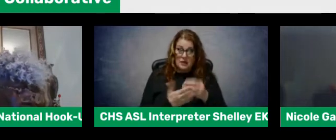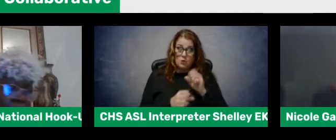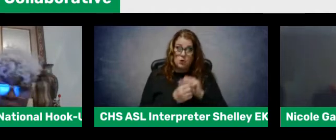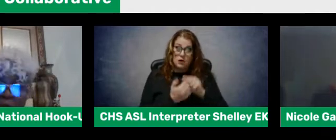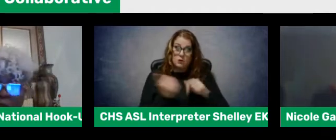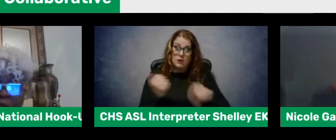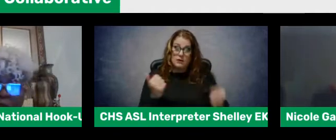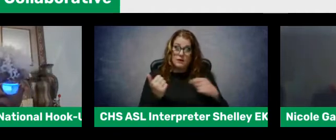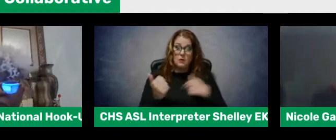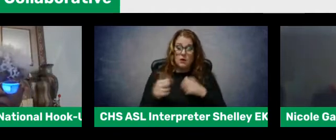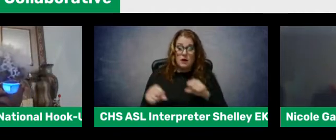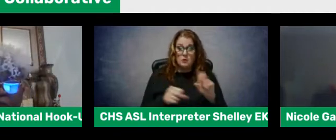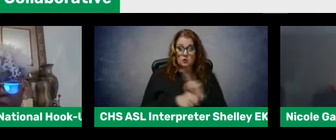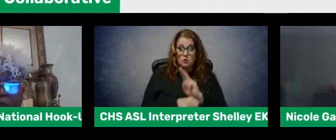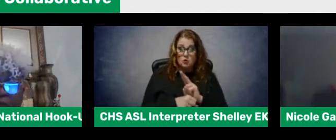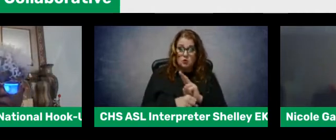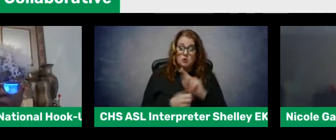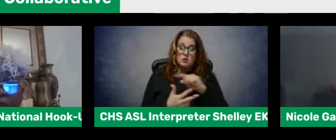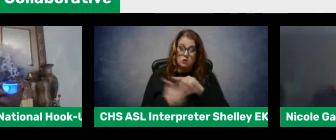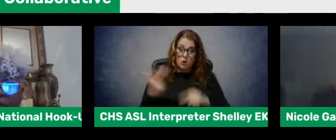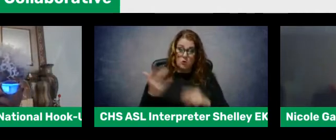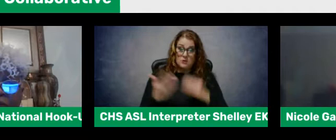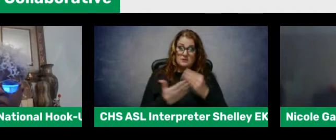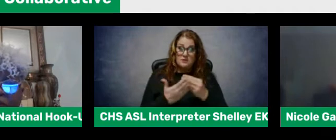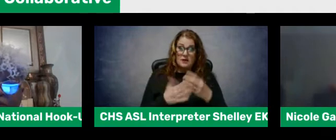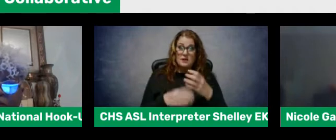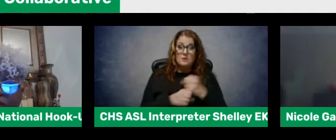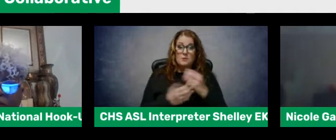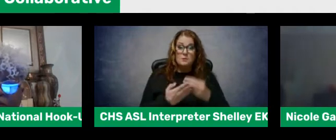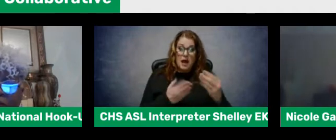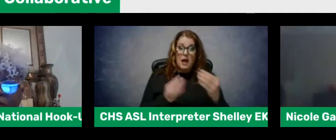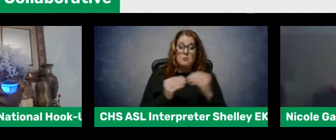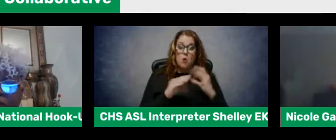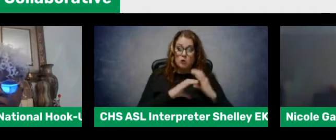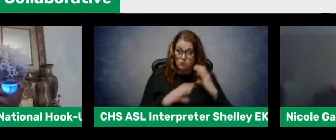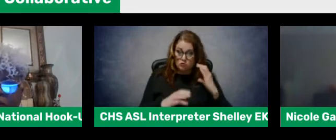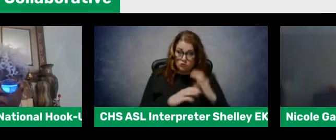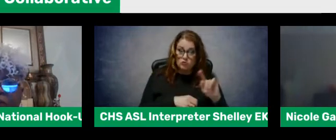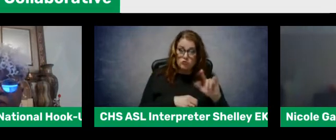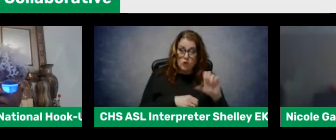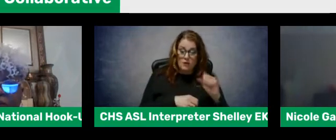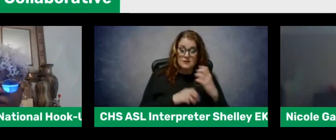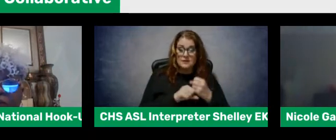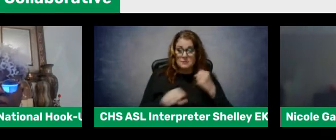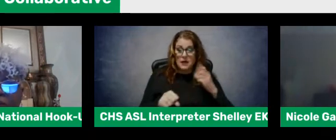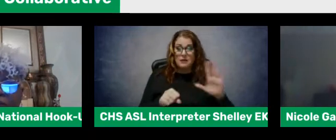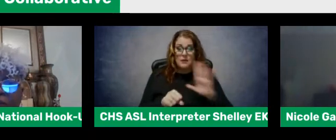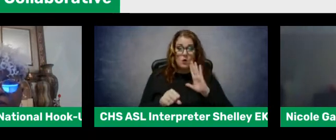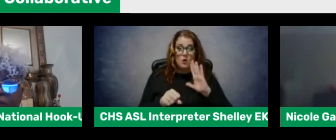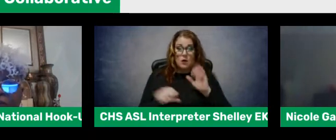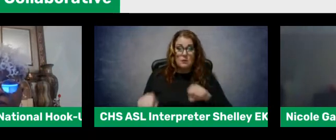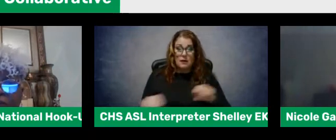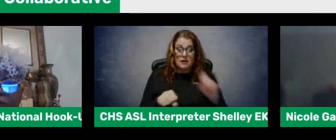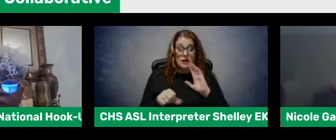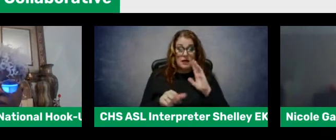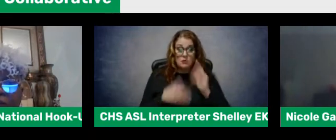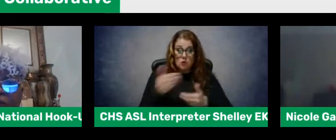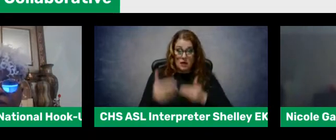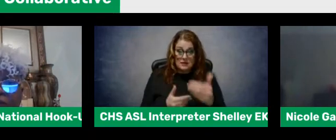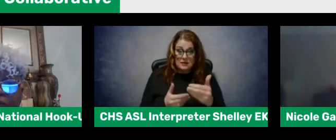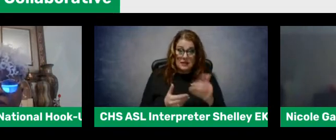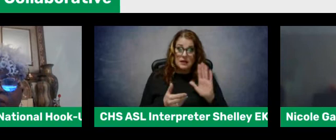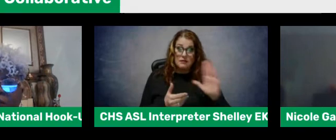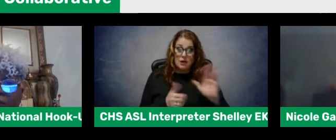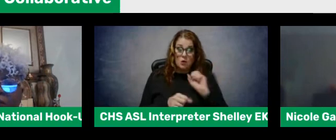we were able to use those funds to get more vehicles and to expand their ability. And then in processing their